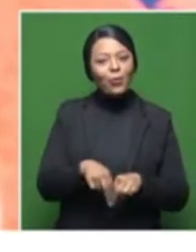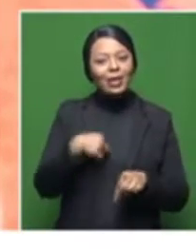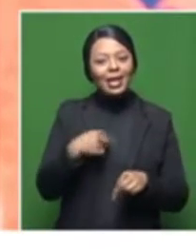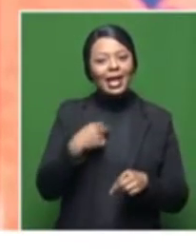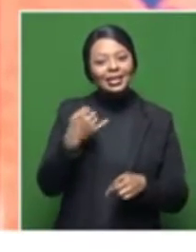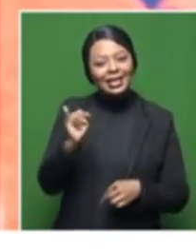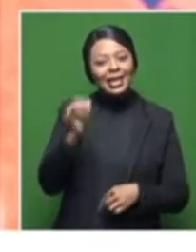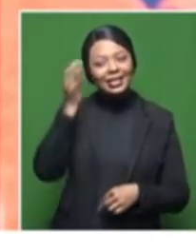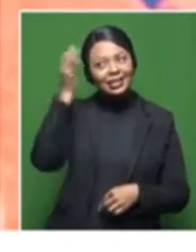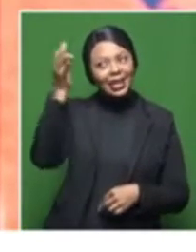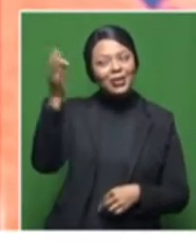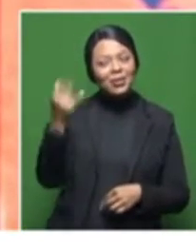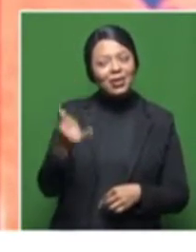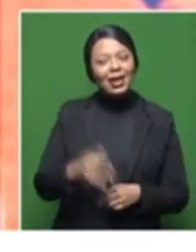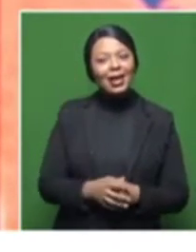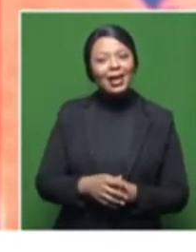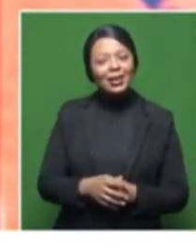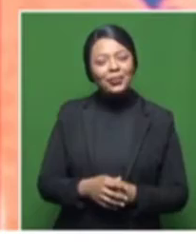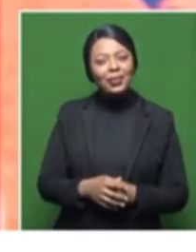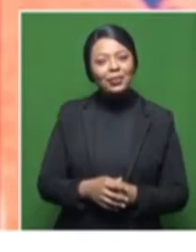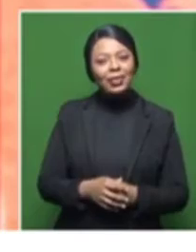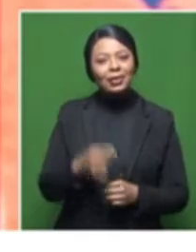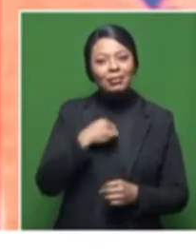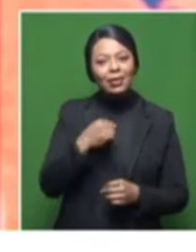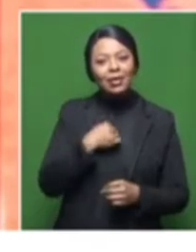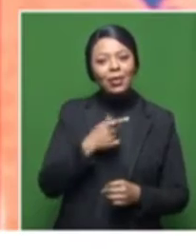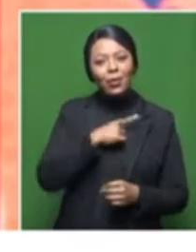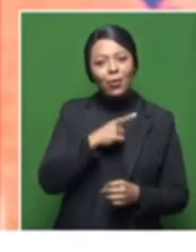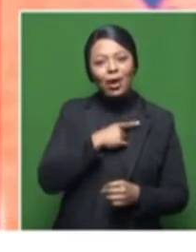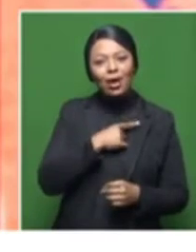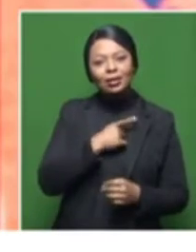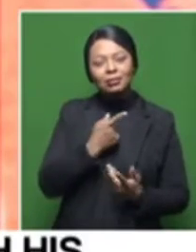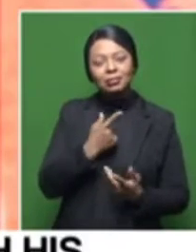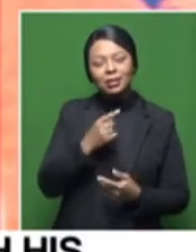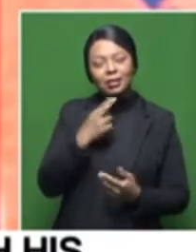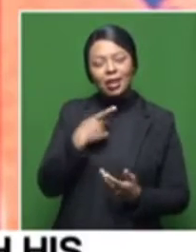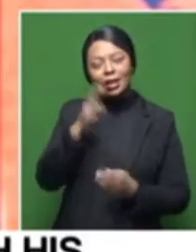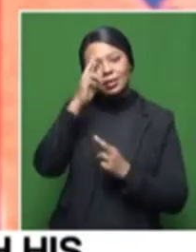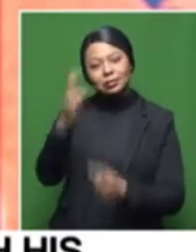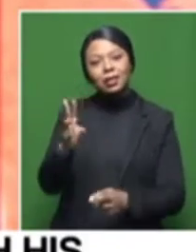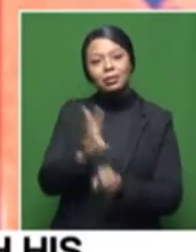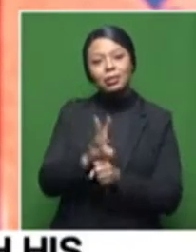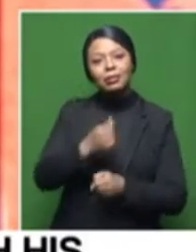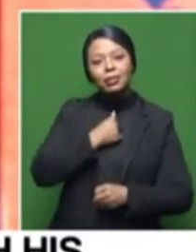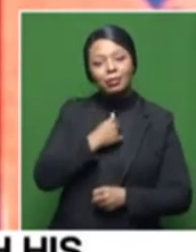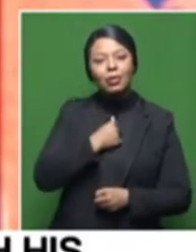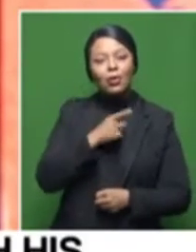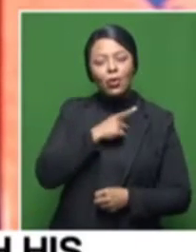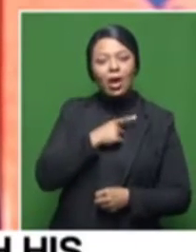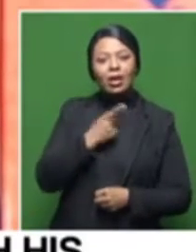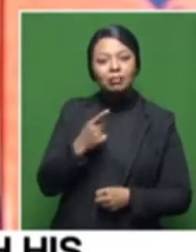you. Wow. And it was really me paying homage to my mother, a very, very strong woman. And that has raised this man that you see